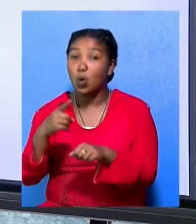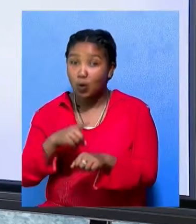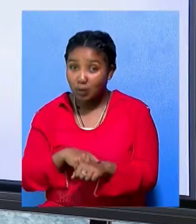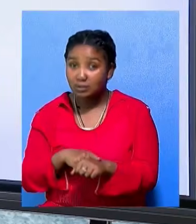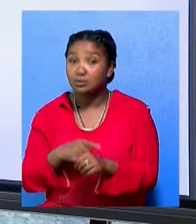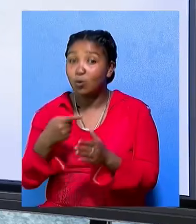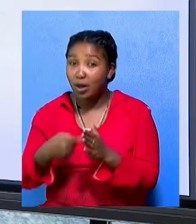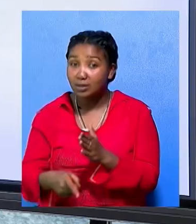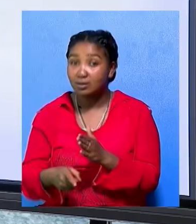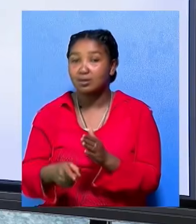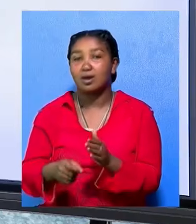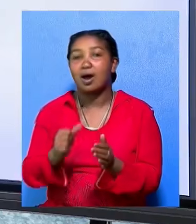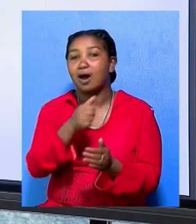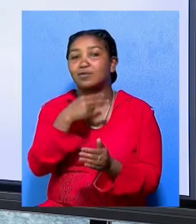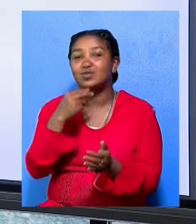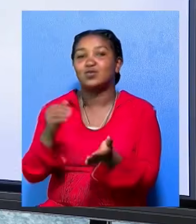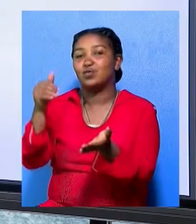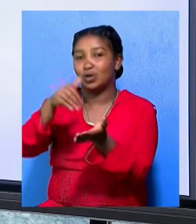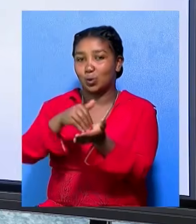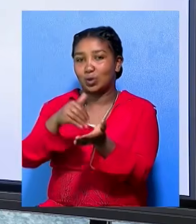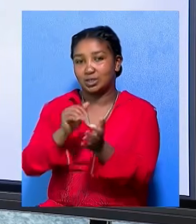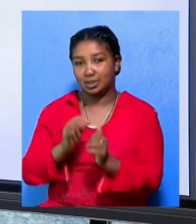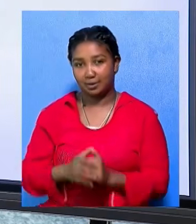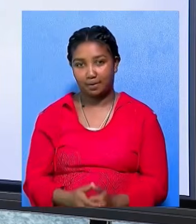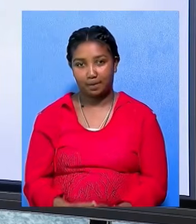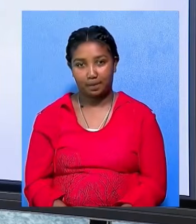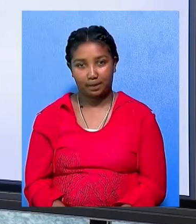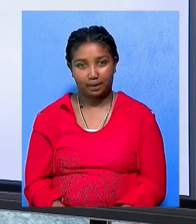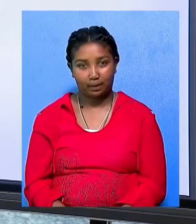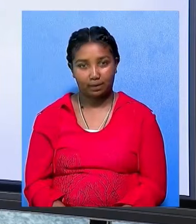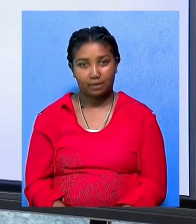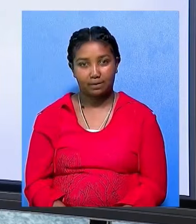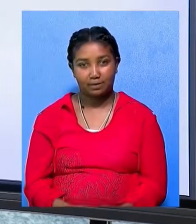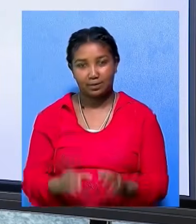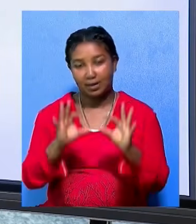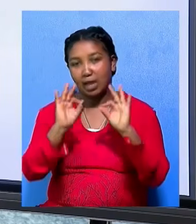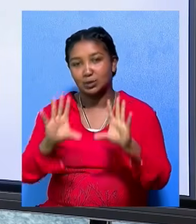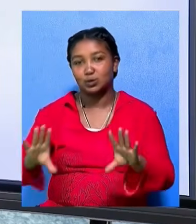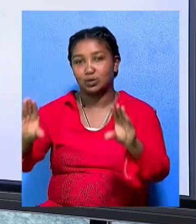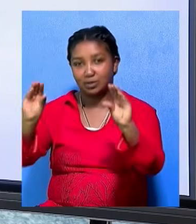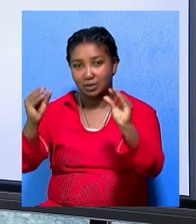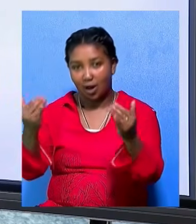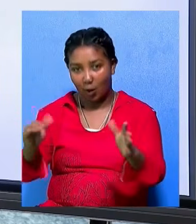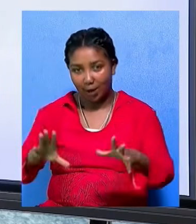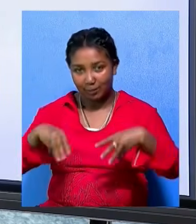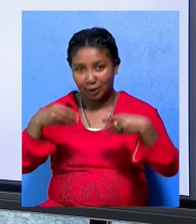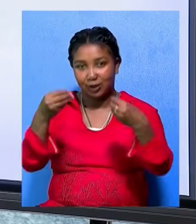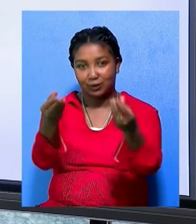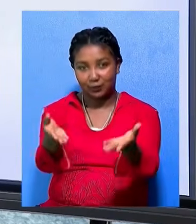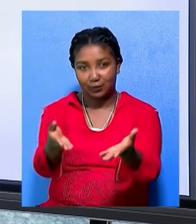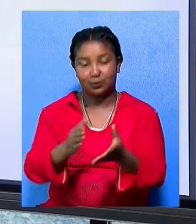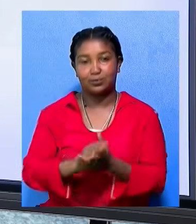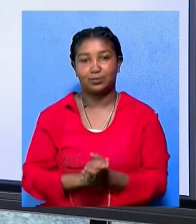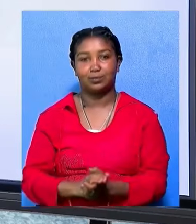what? Adverbs of frequency. Now, students, now I'm going to give you an